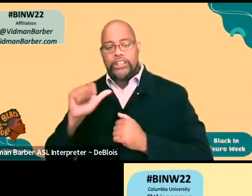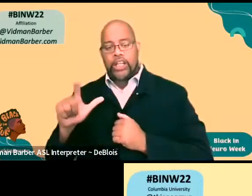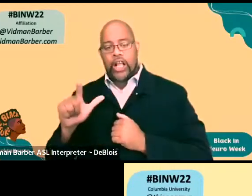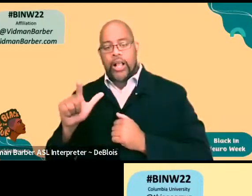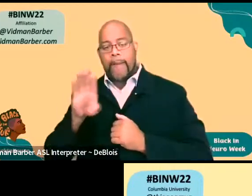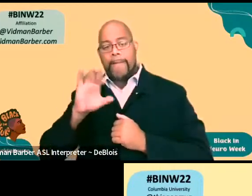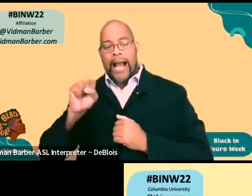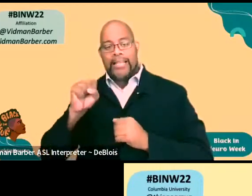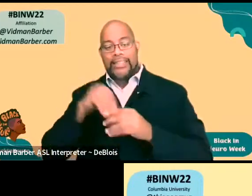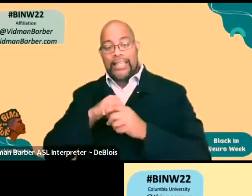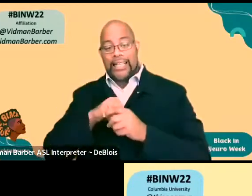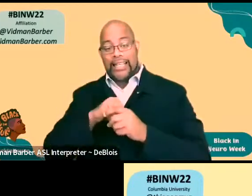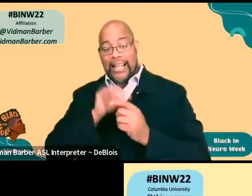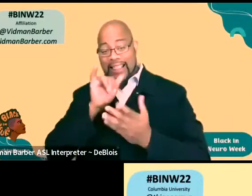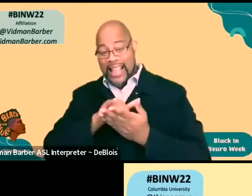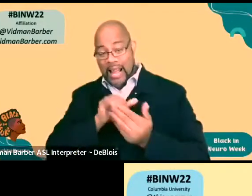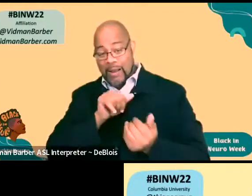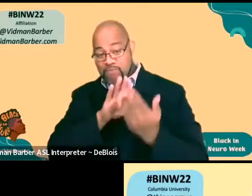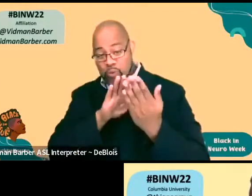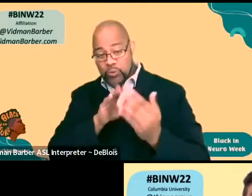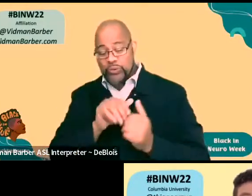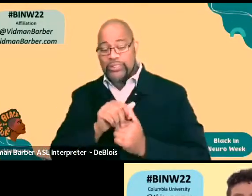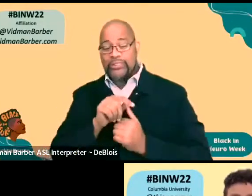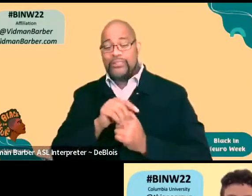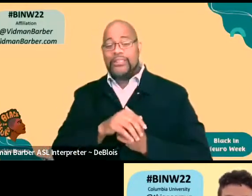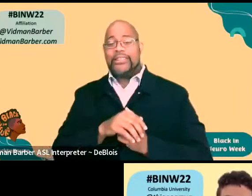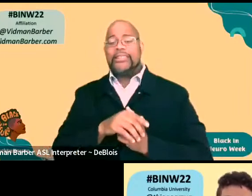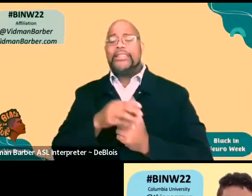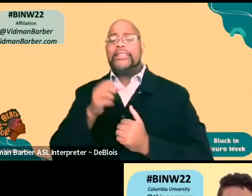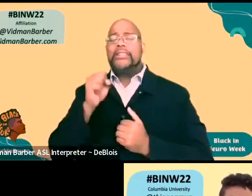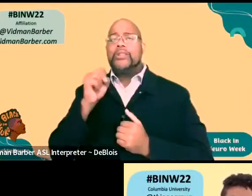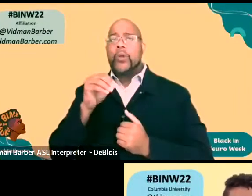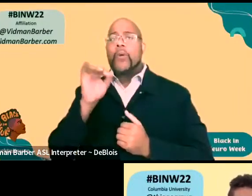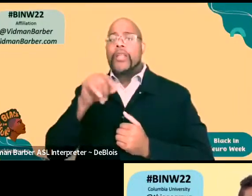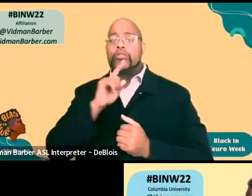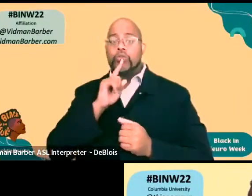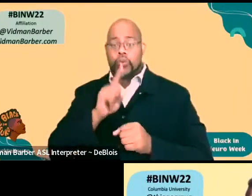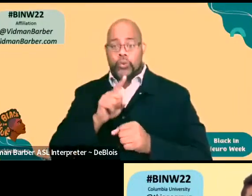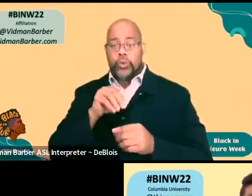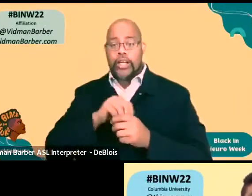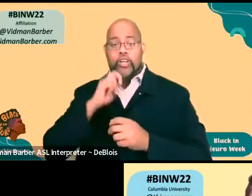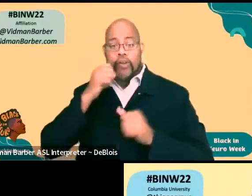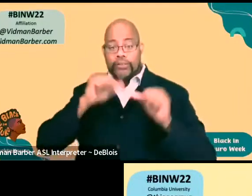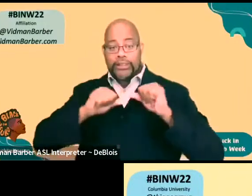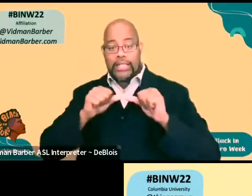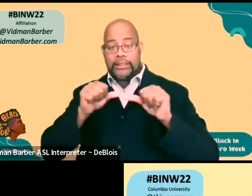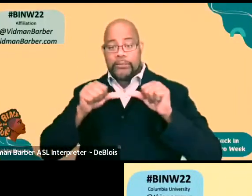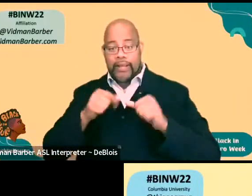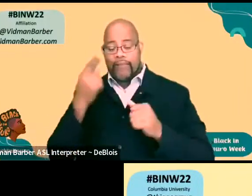technique? Yeah. Okay. So, this is true in the neuroscience space for